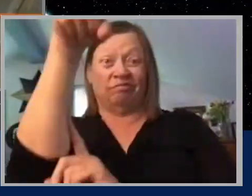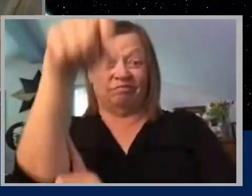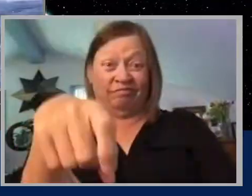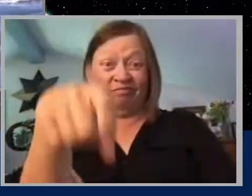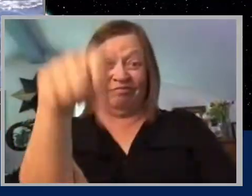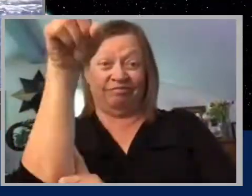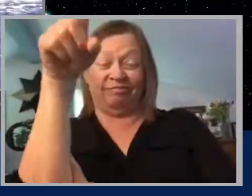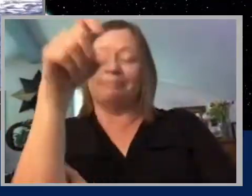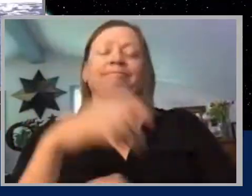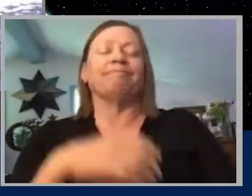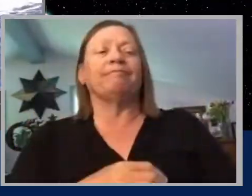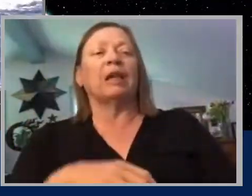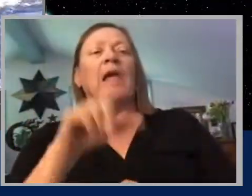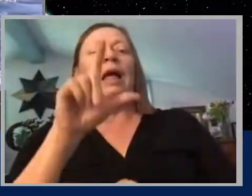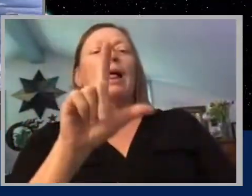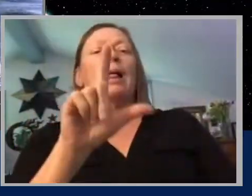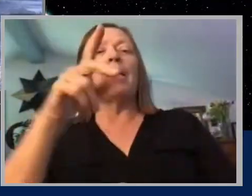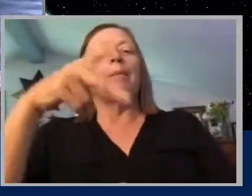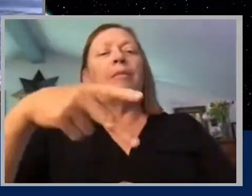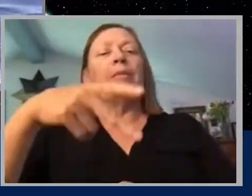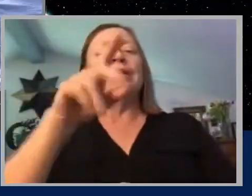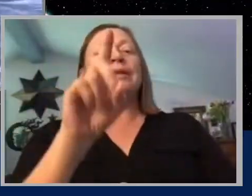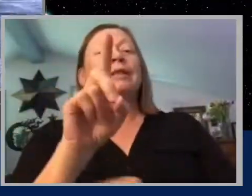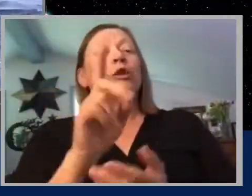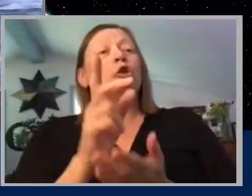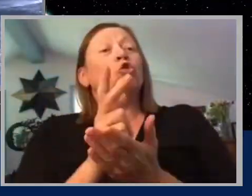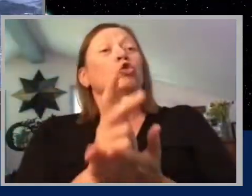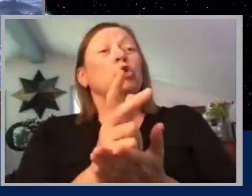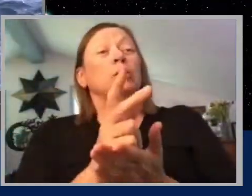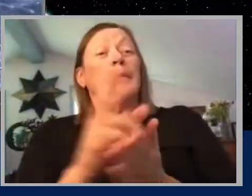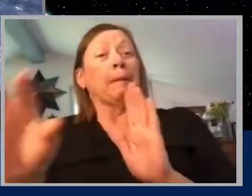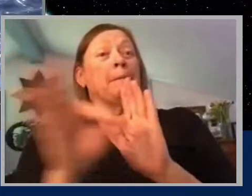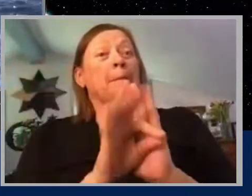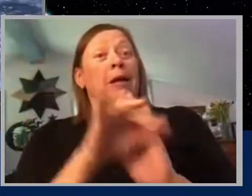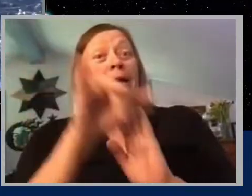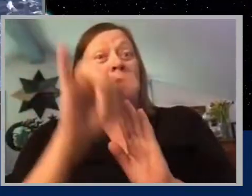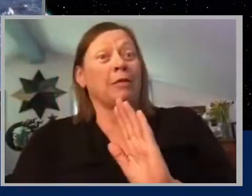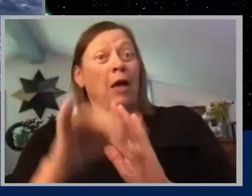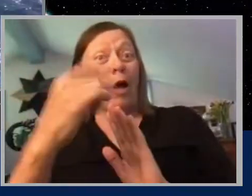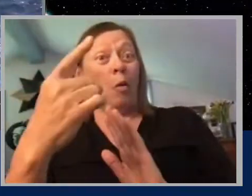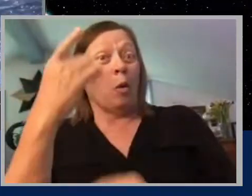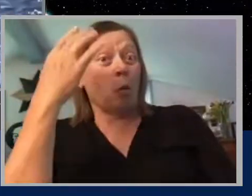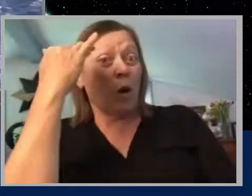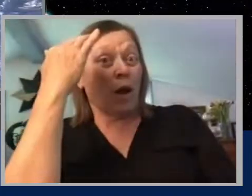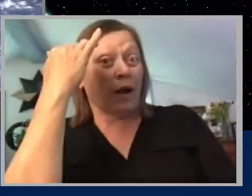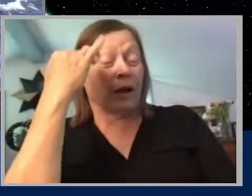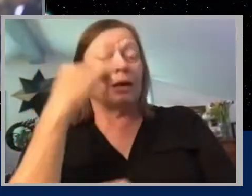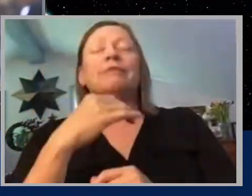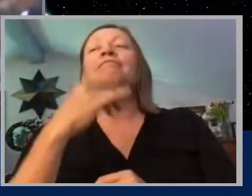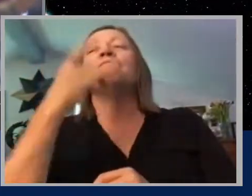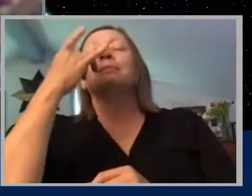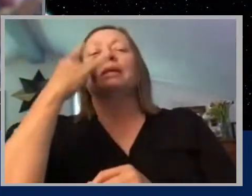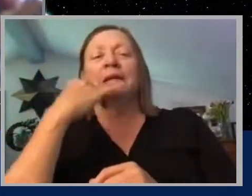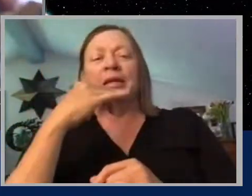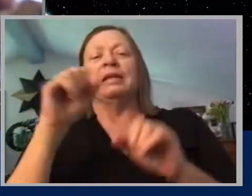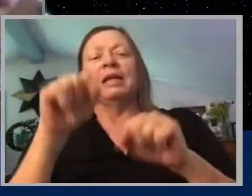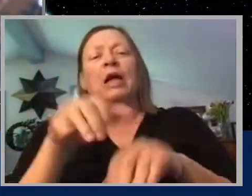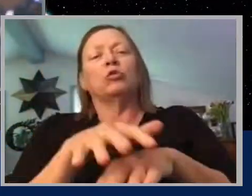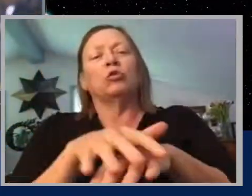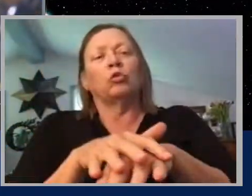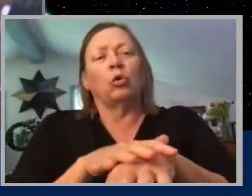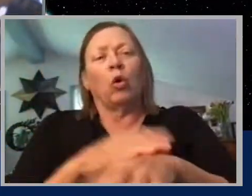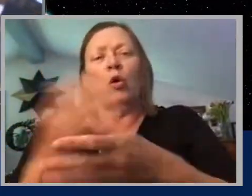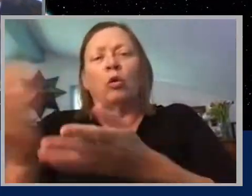was chosen not just because of its capability to get the crew module in safely and slowly into